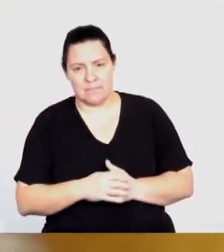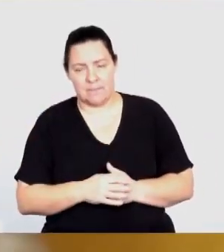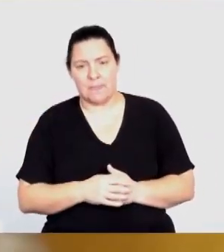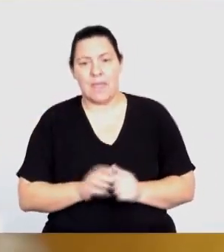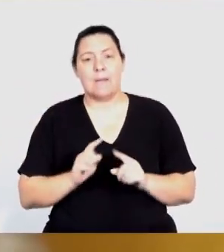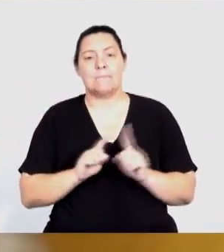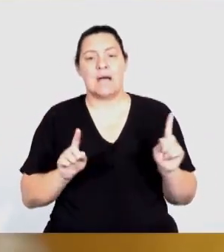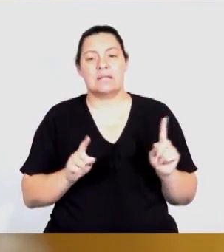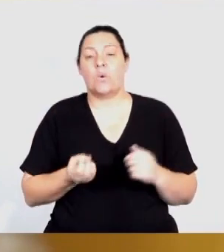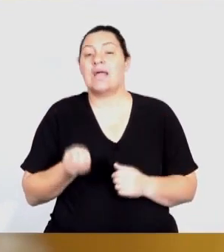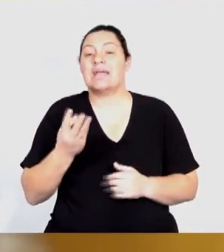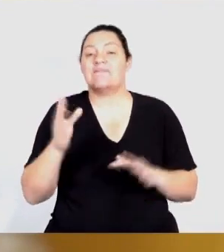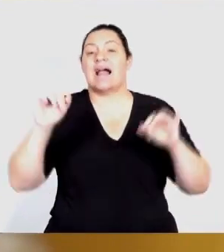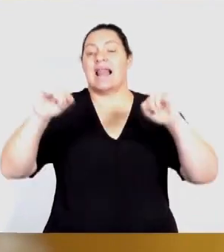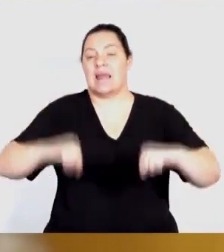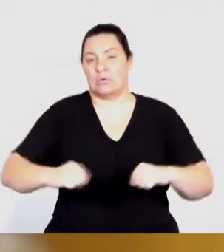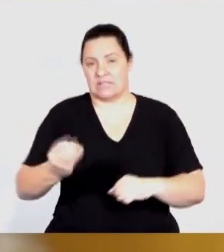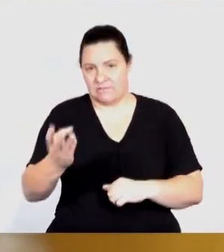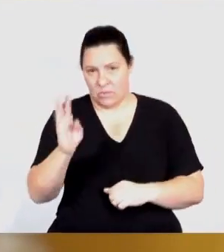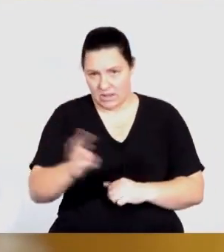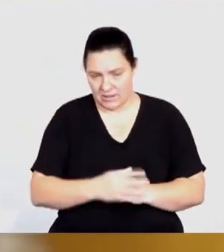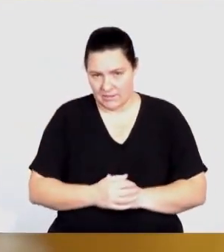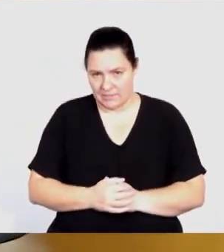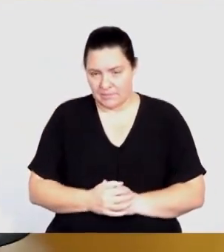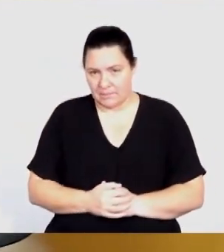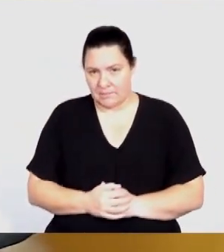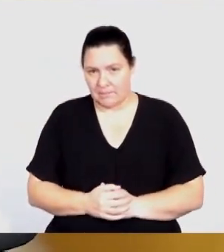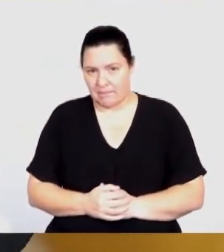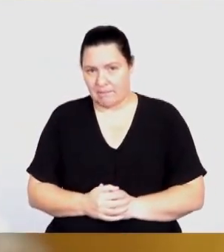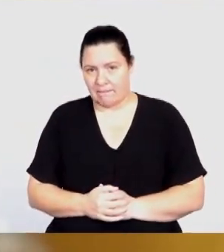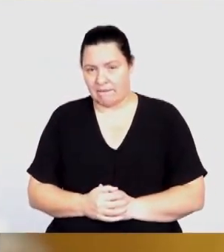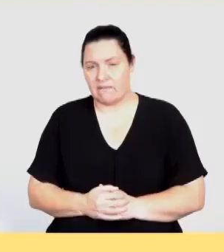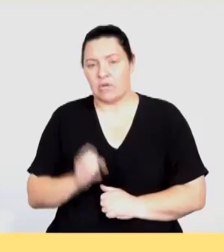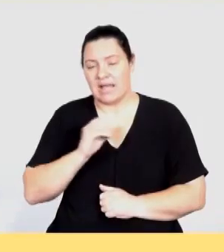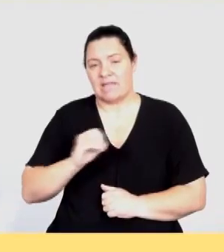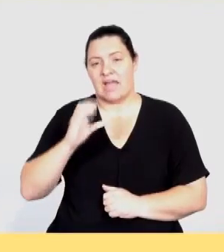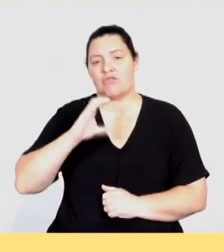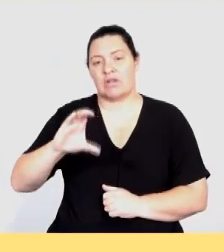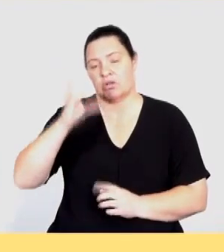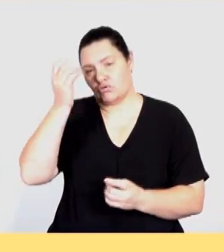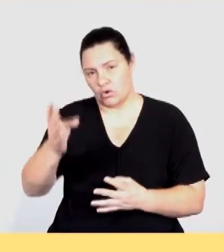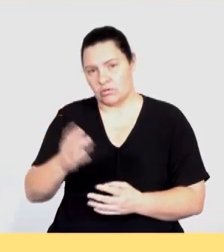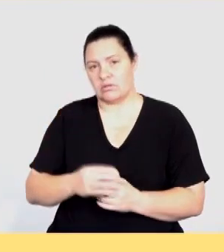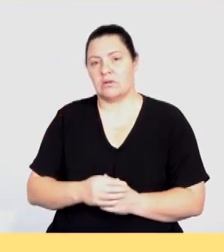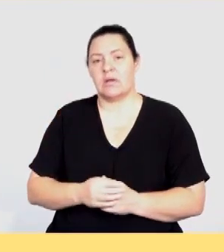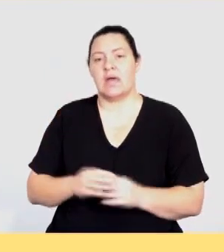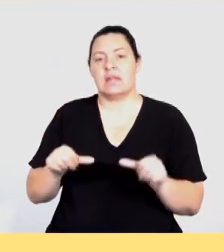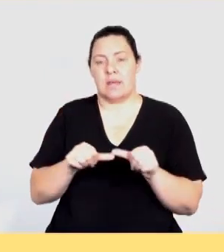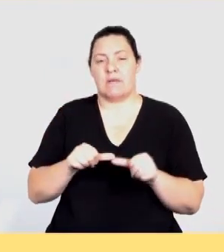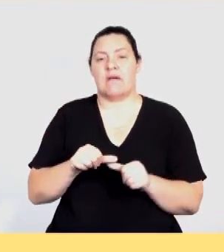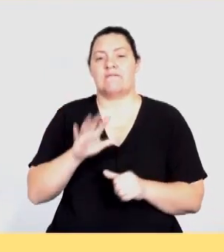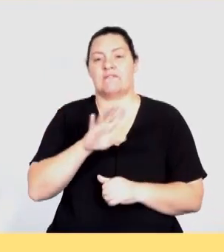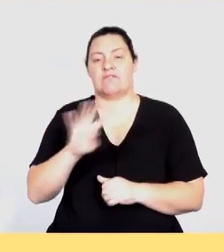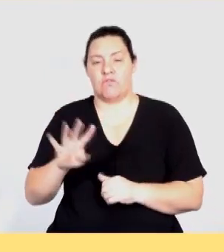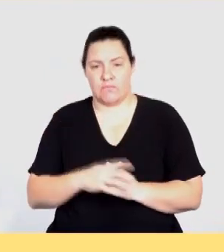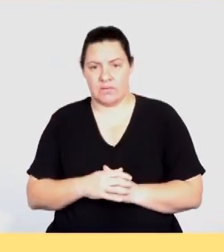to us. He is keeping the goods. But we're going to give him an allowance. Okay? And then we issued credit note number